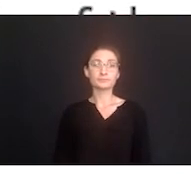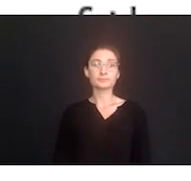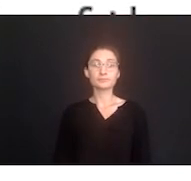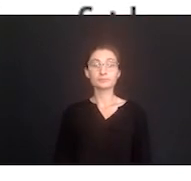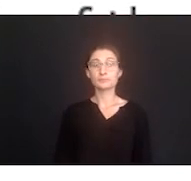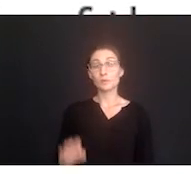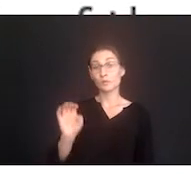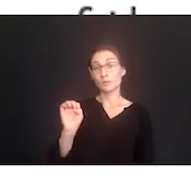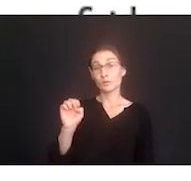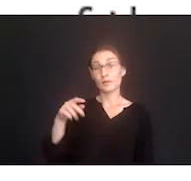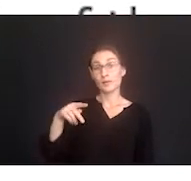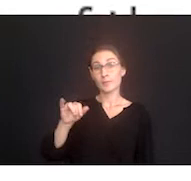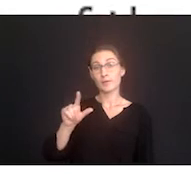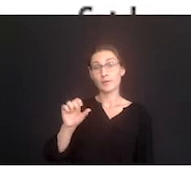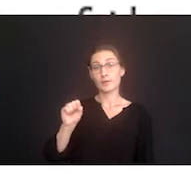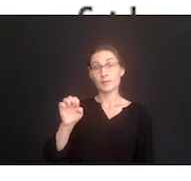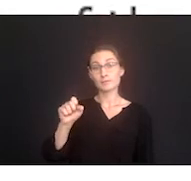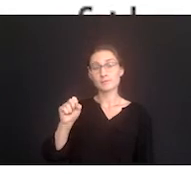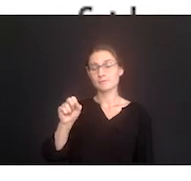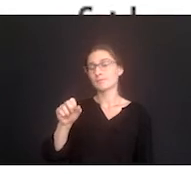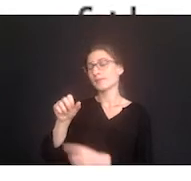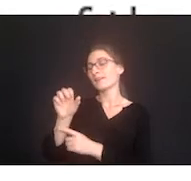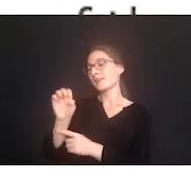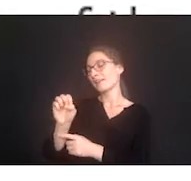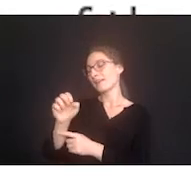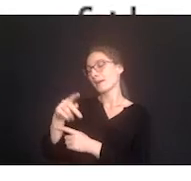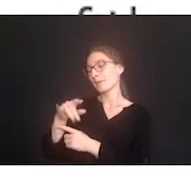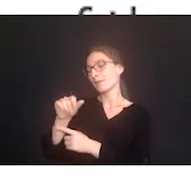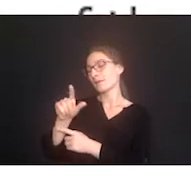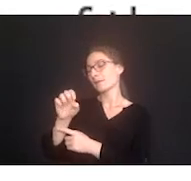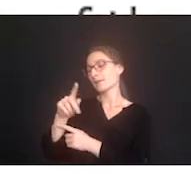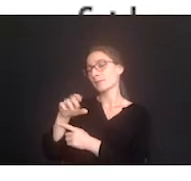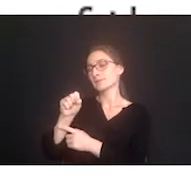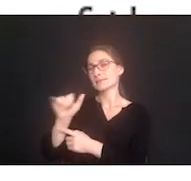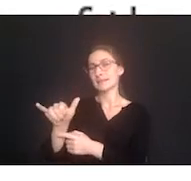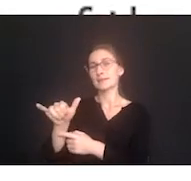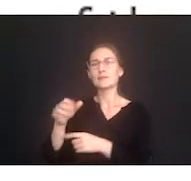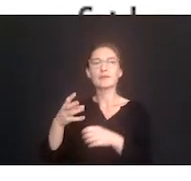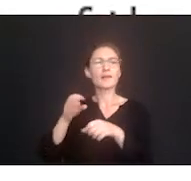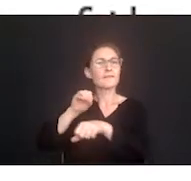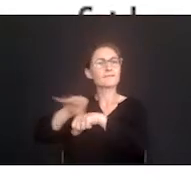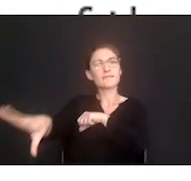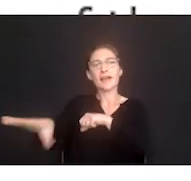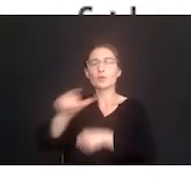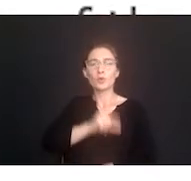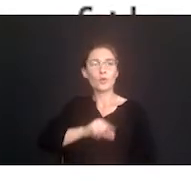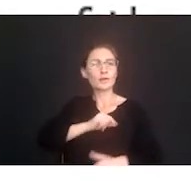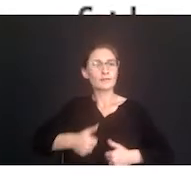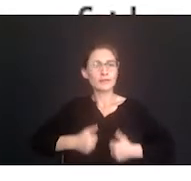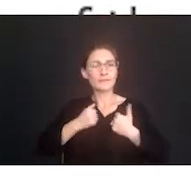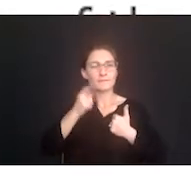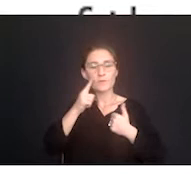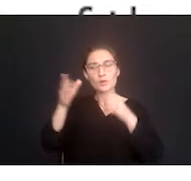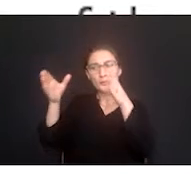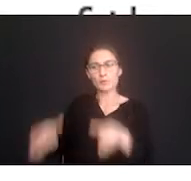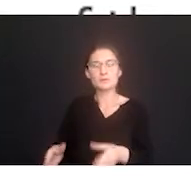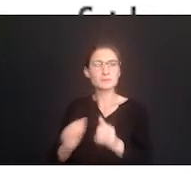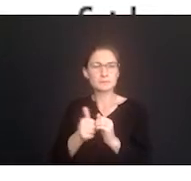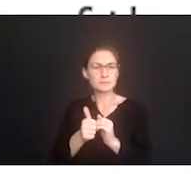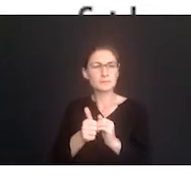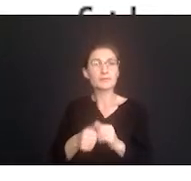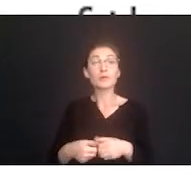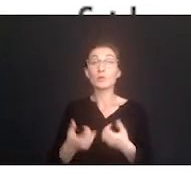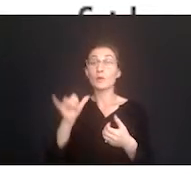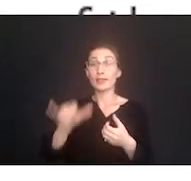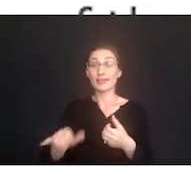So how exactly does epilepsy affect the quality of life of the individual? So firstly, the type of seizure can vary from